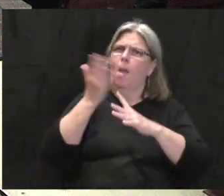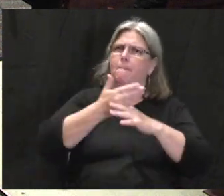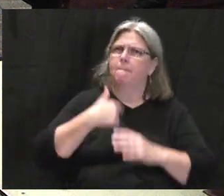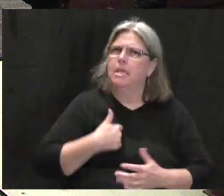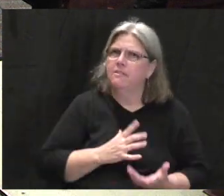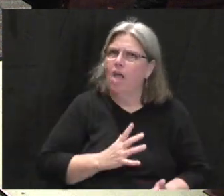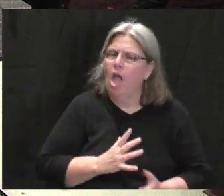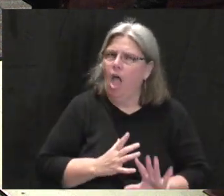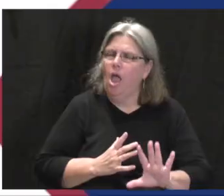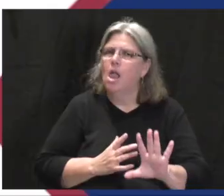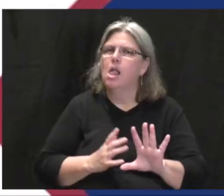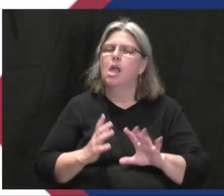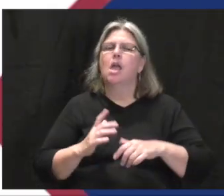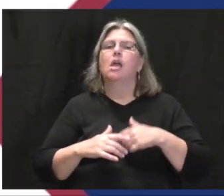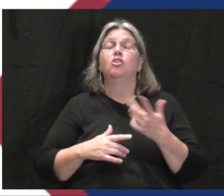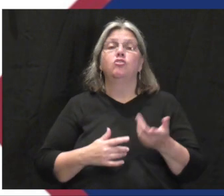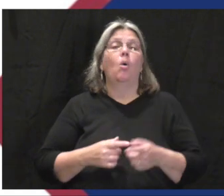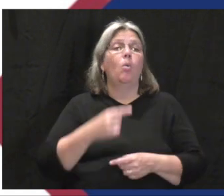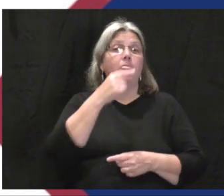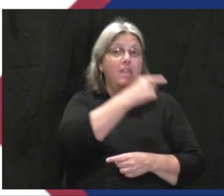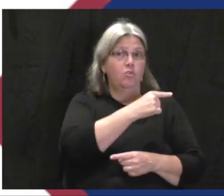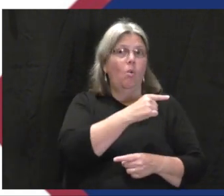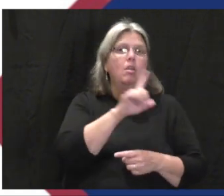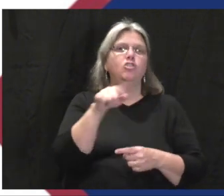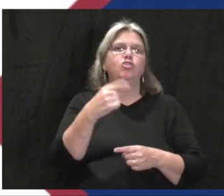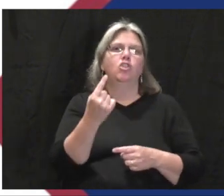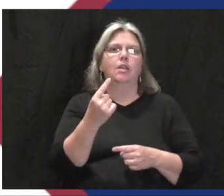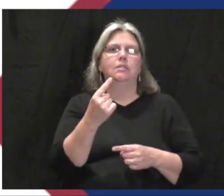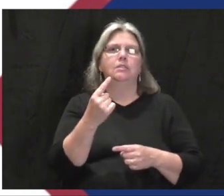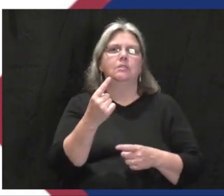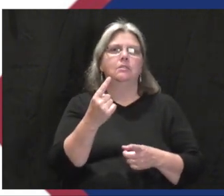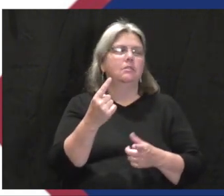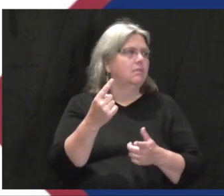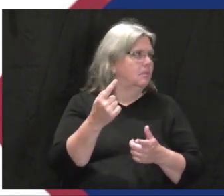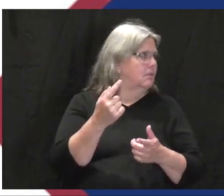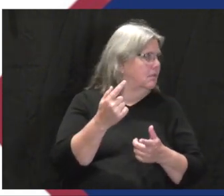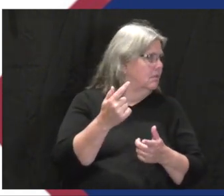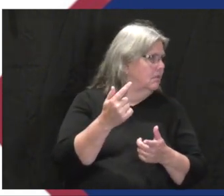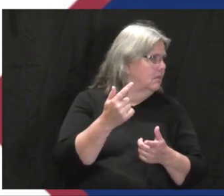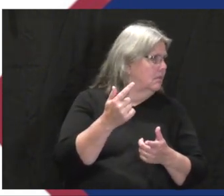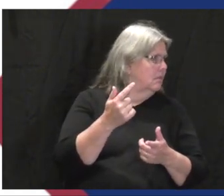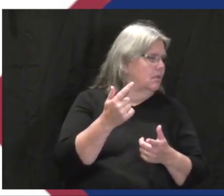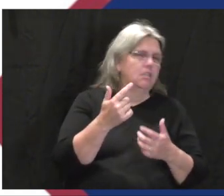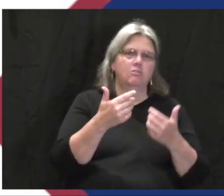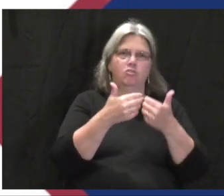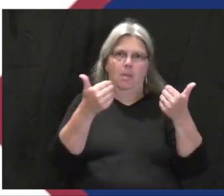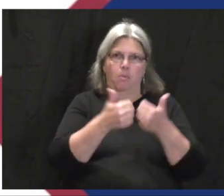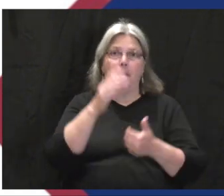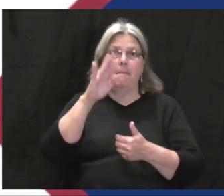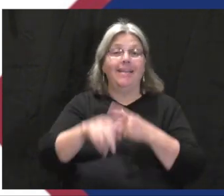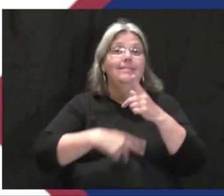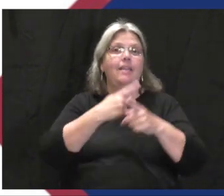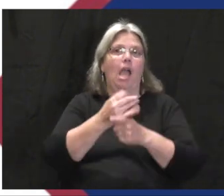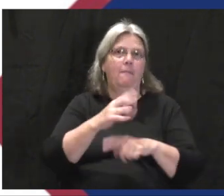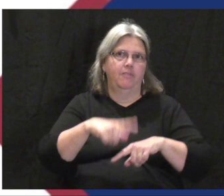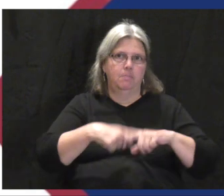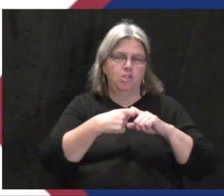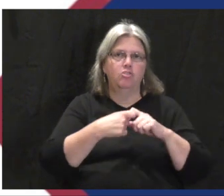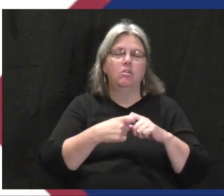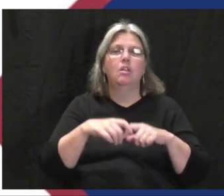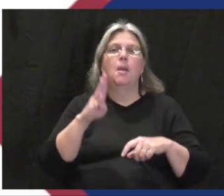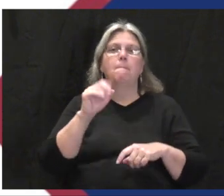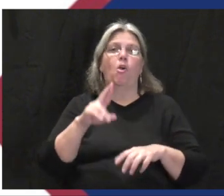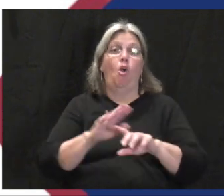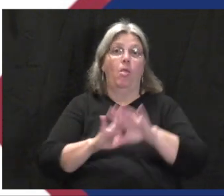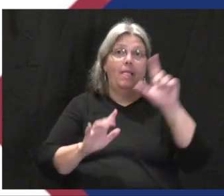that. And so this one is just disaggregating it by the kind of suspension, right? So the bars on the left in this graph are